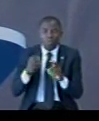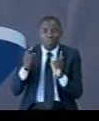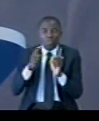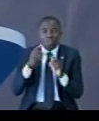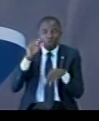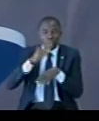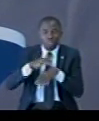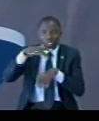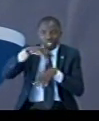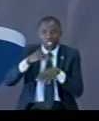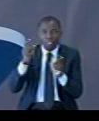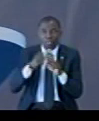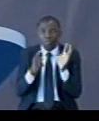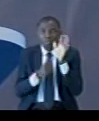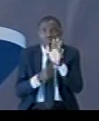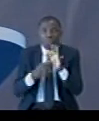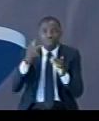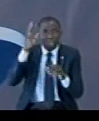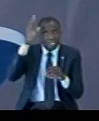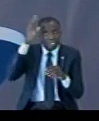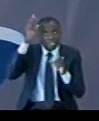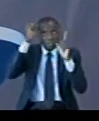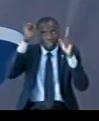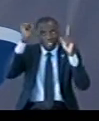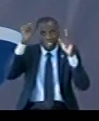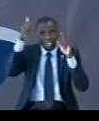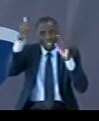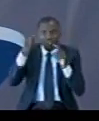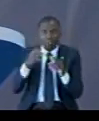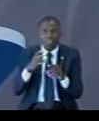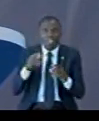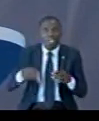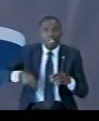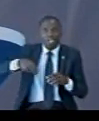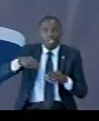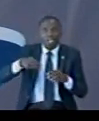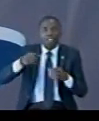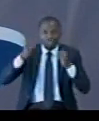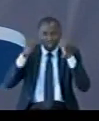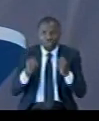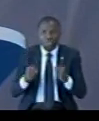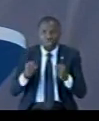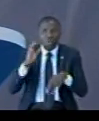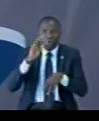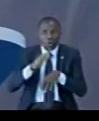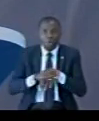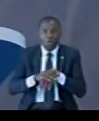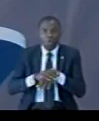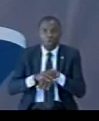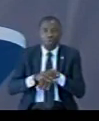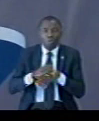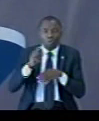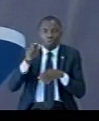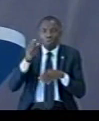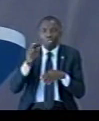himself strong on behalf of those whose hearts are perfect towards him.